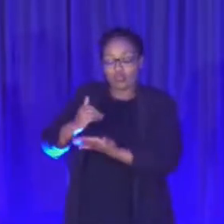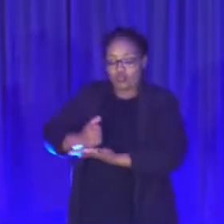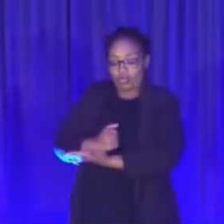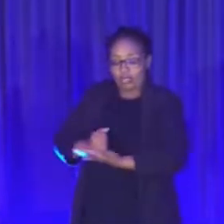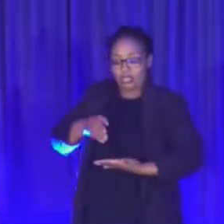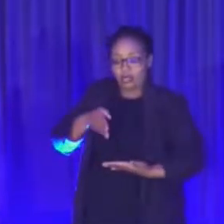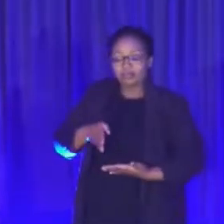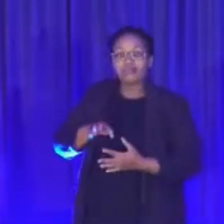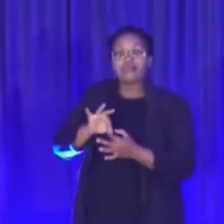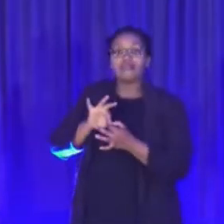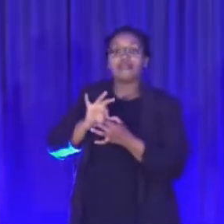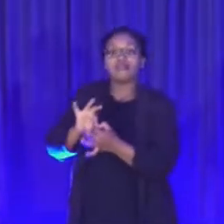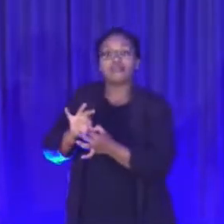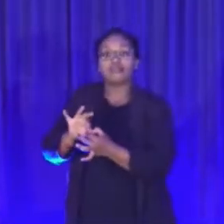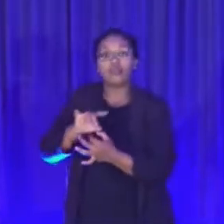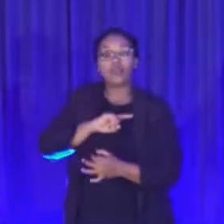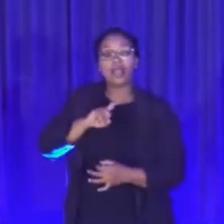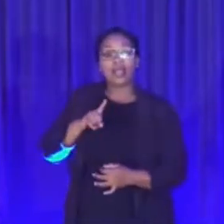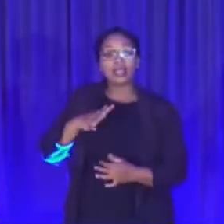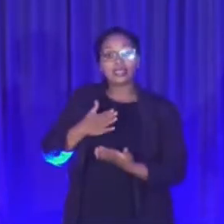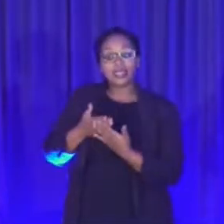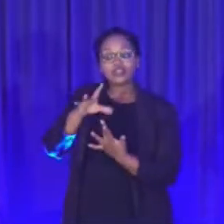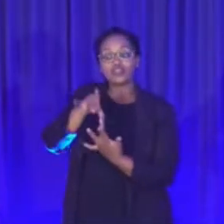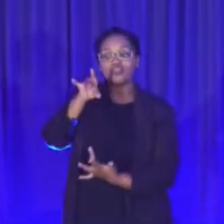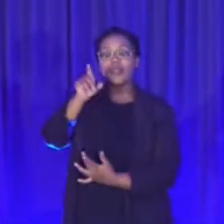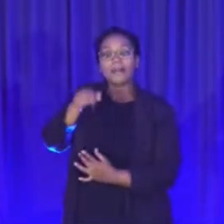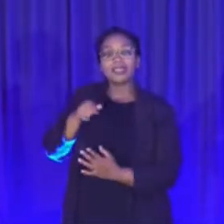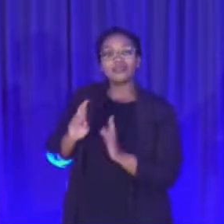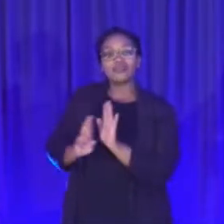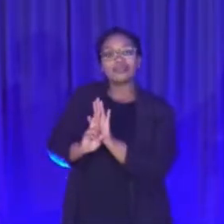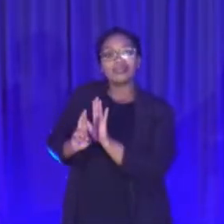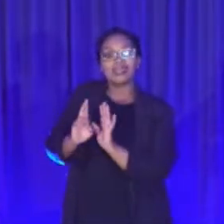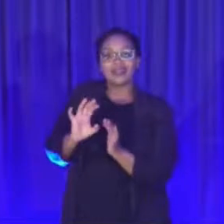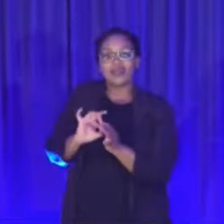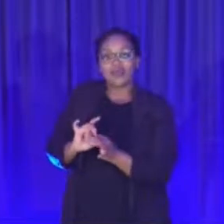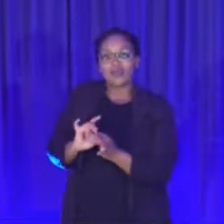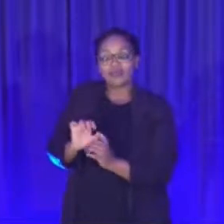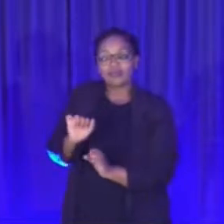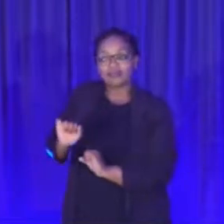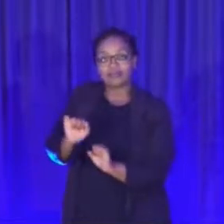entity of political representation, which is a ward.